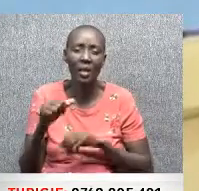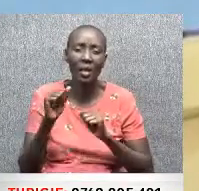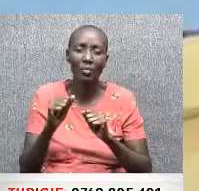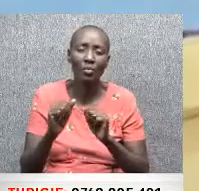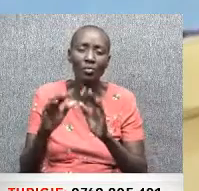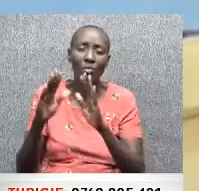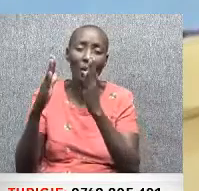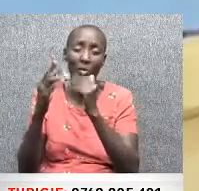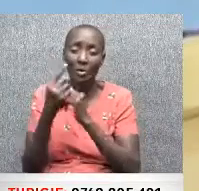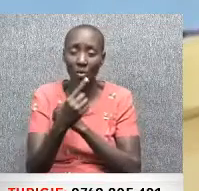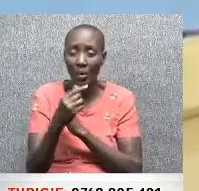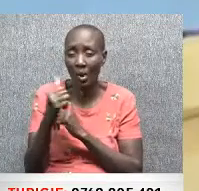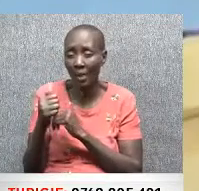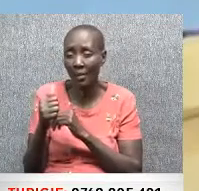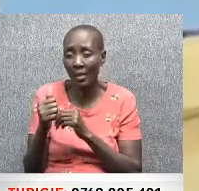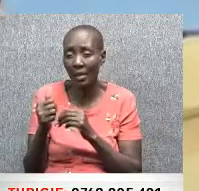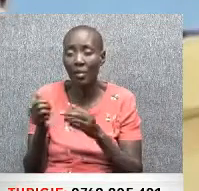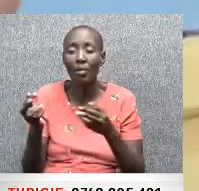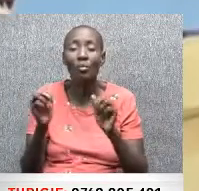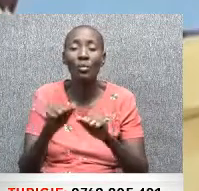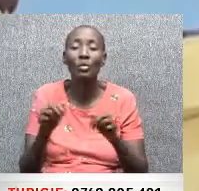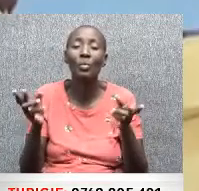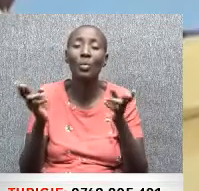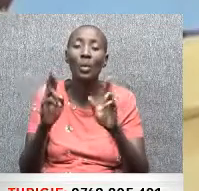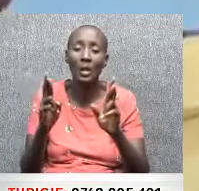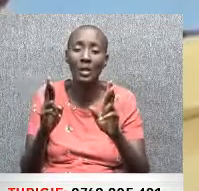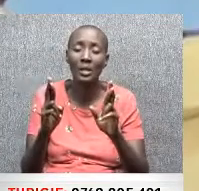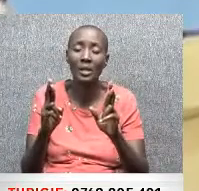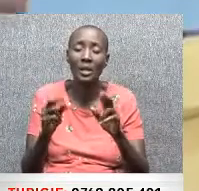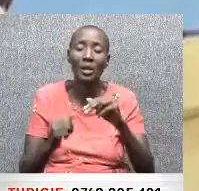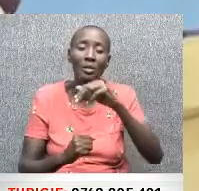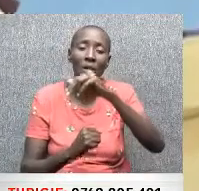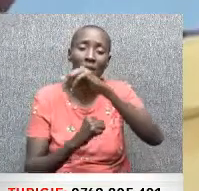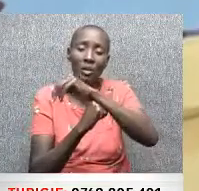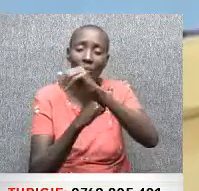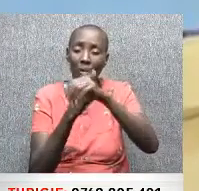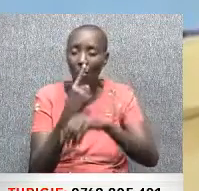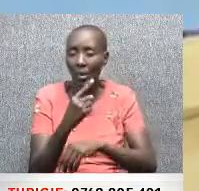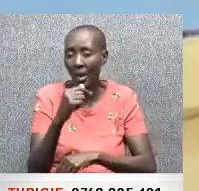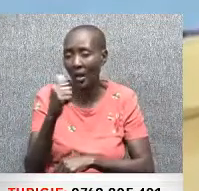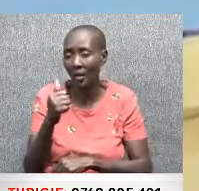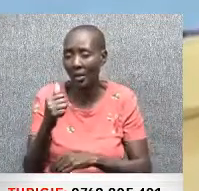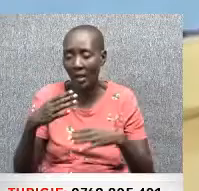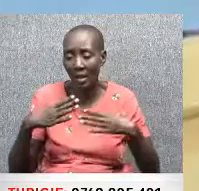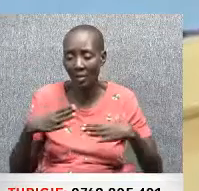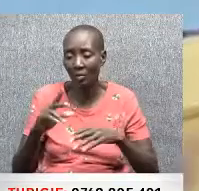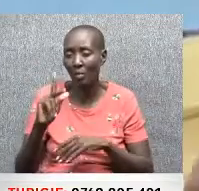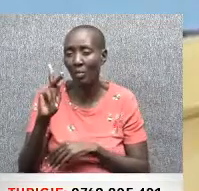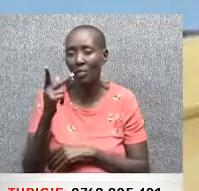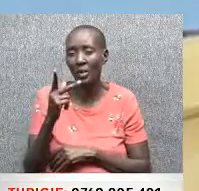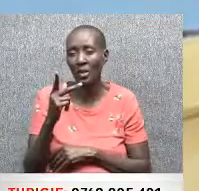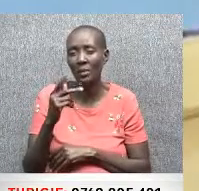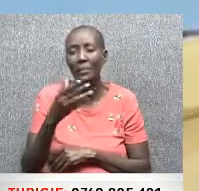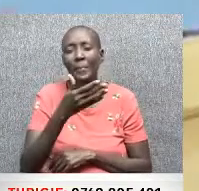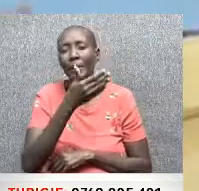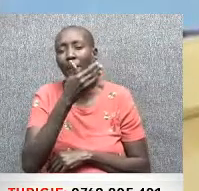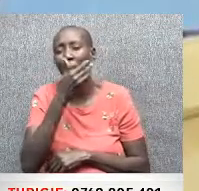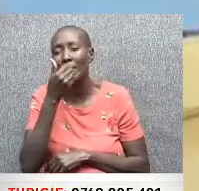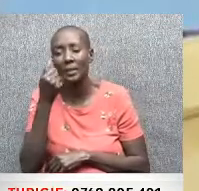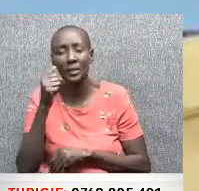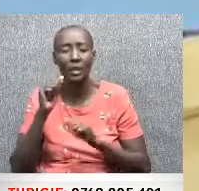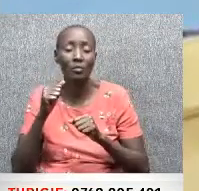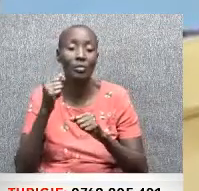be ready and willing to support one another as the great people of Kenya? That would be the best thing that we would ever